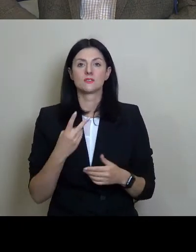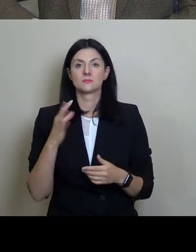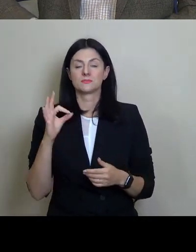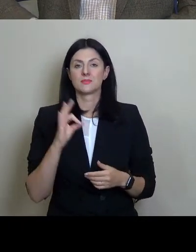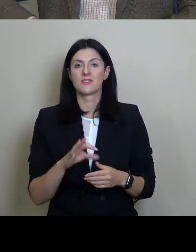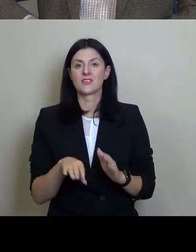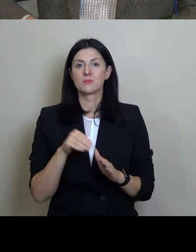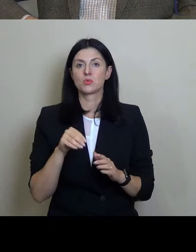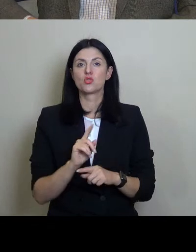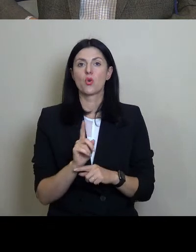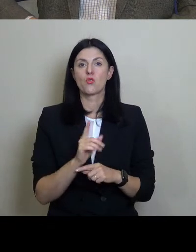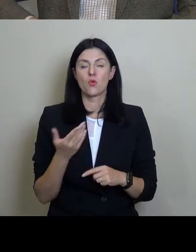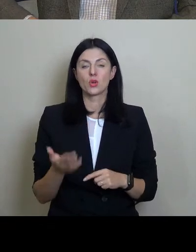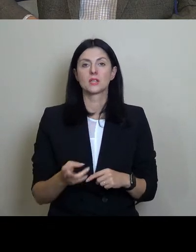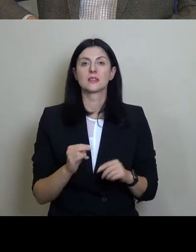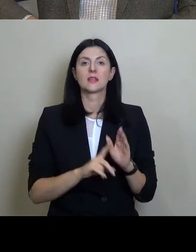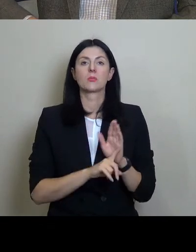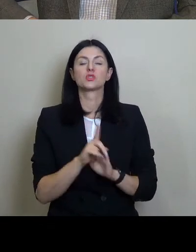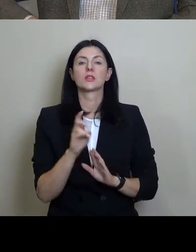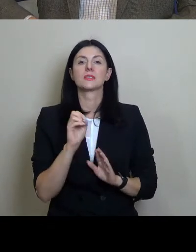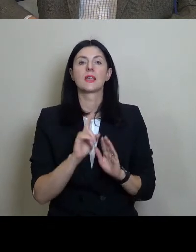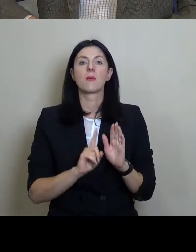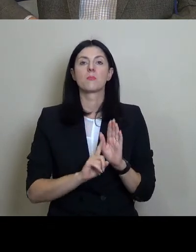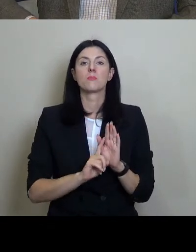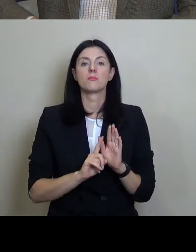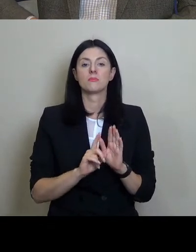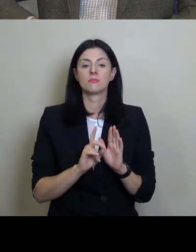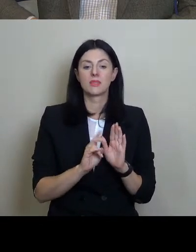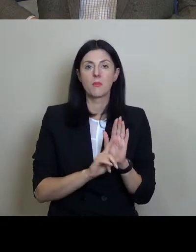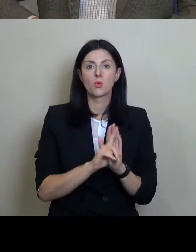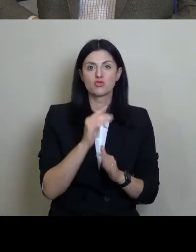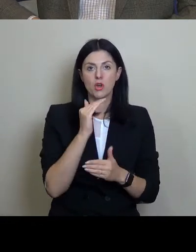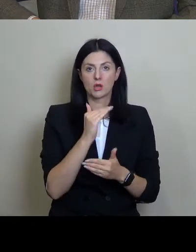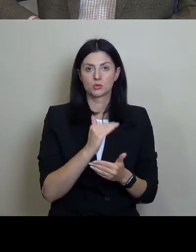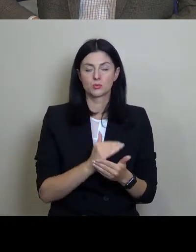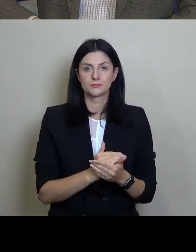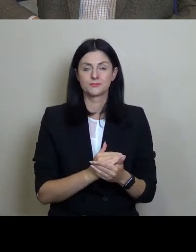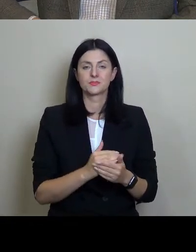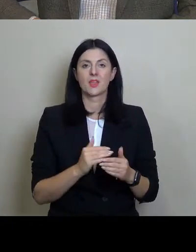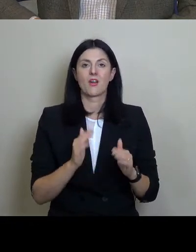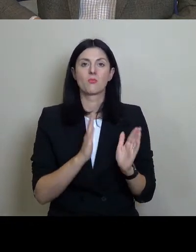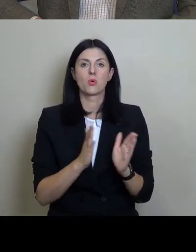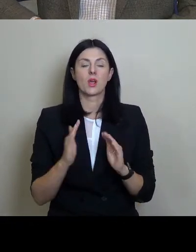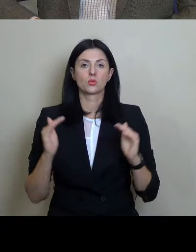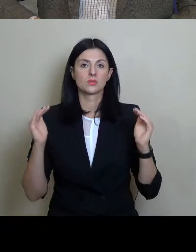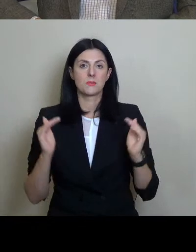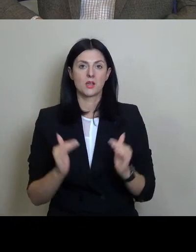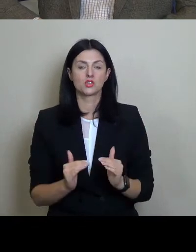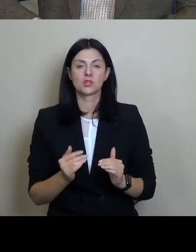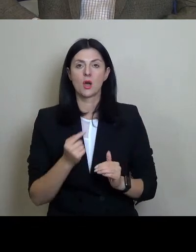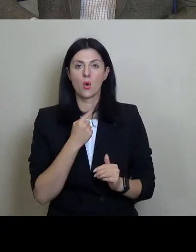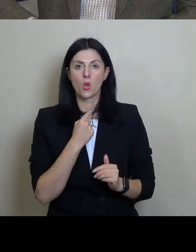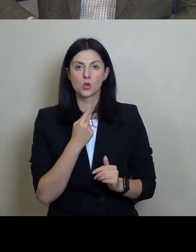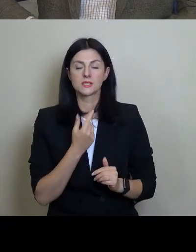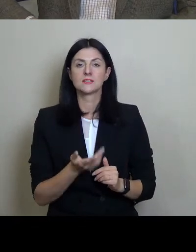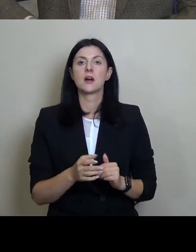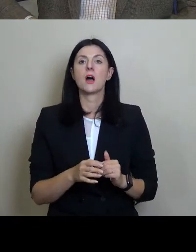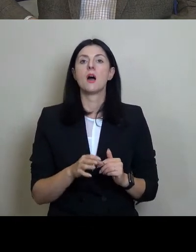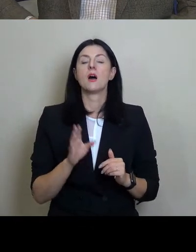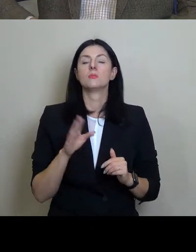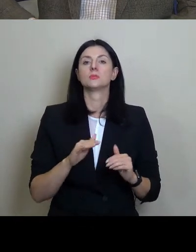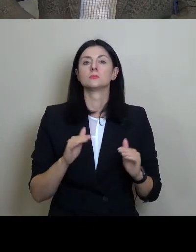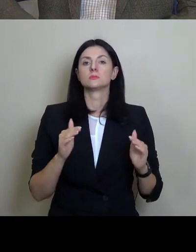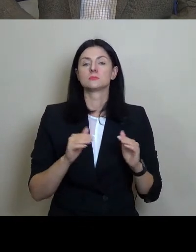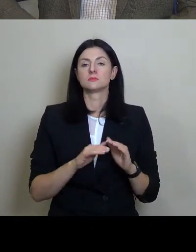exceeds 25% of the electoral quota should be at the beginning of the electoral list by decreasing the votes, to